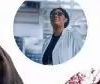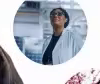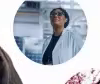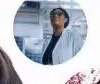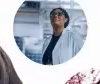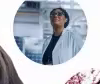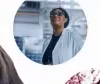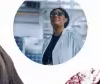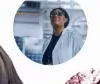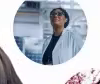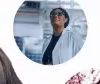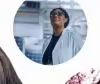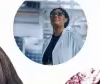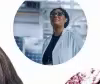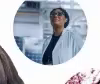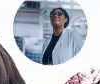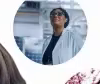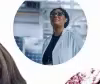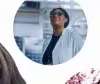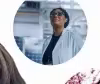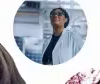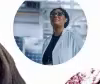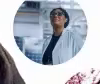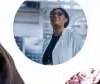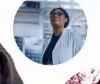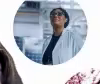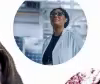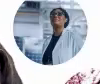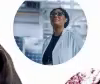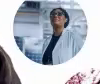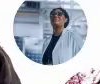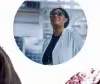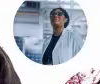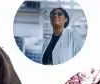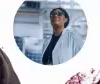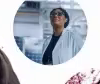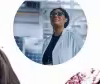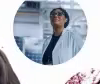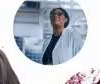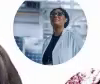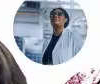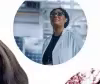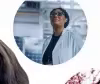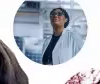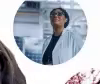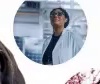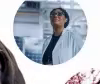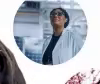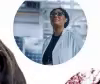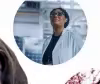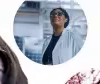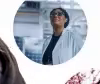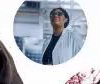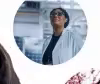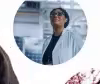difficulties or questions, please contact my colleague, Jamila Blake, in the chat or send her an email at